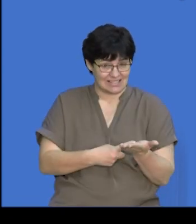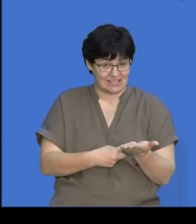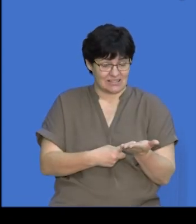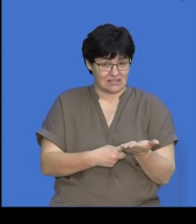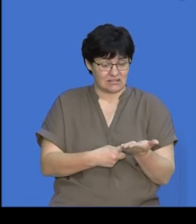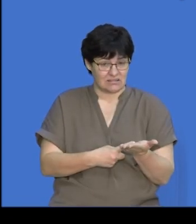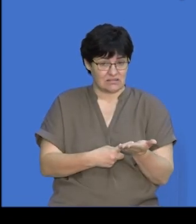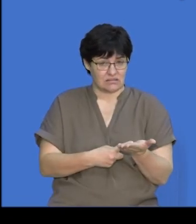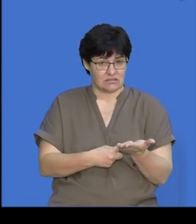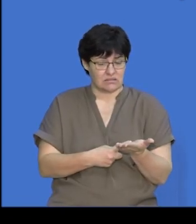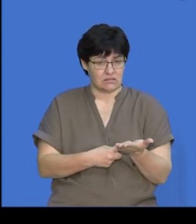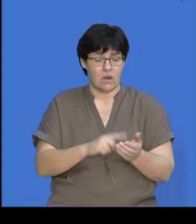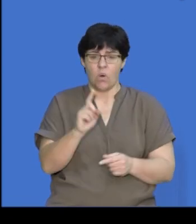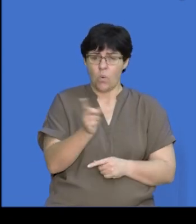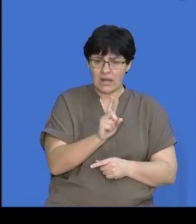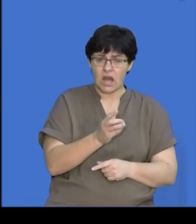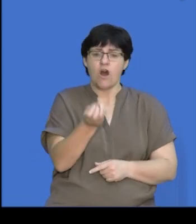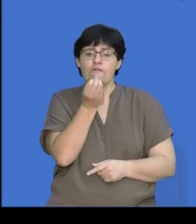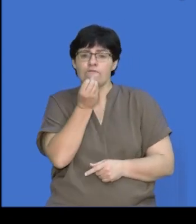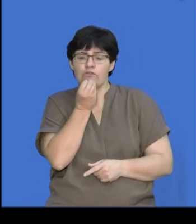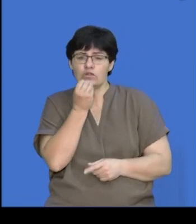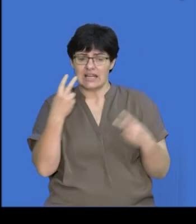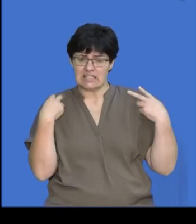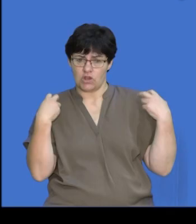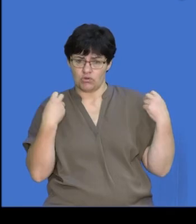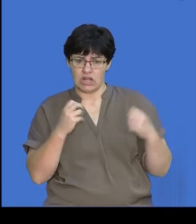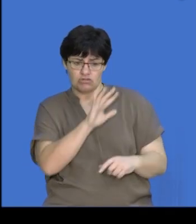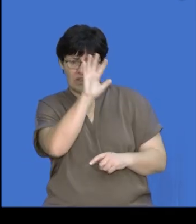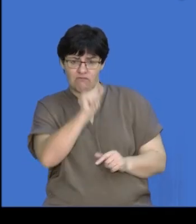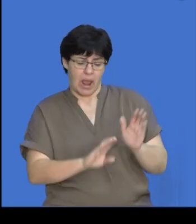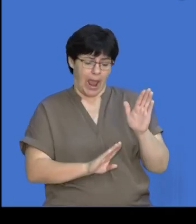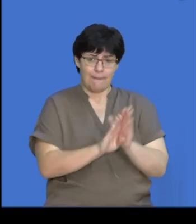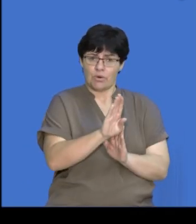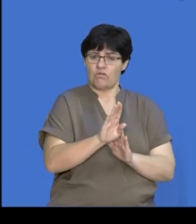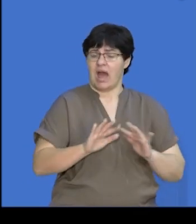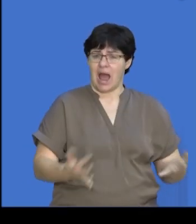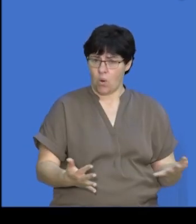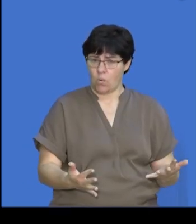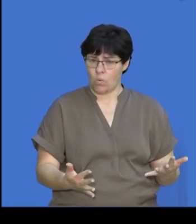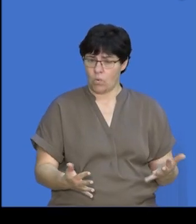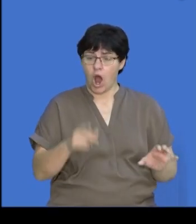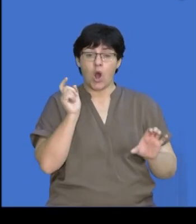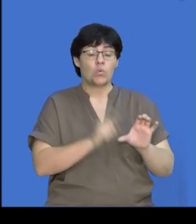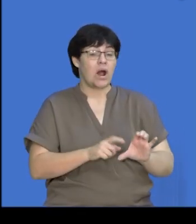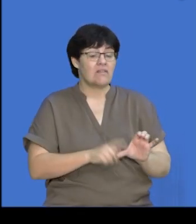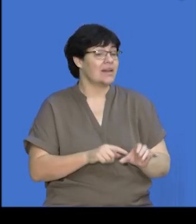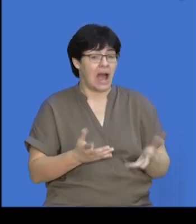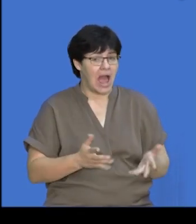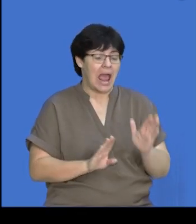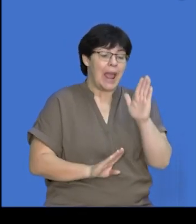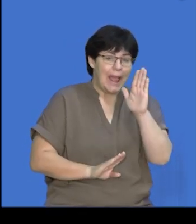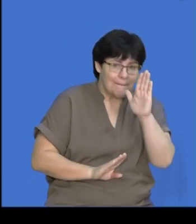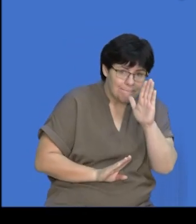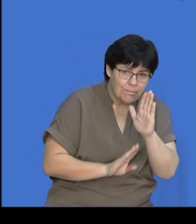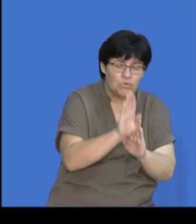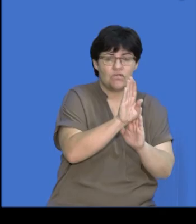to improve food security in South Africa. What's my qualifier? In this particular example,